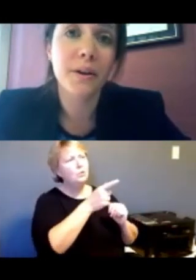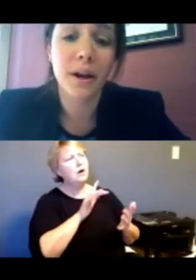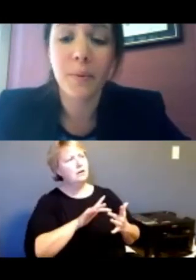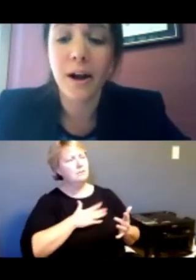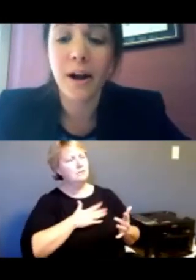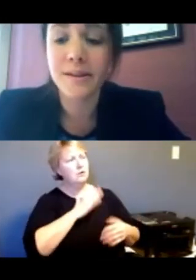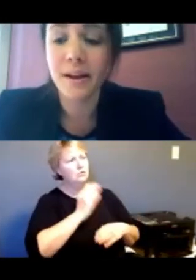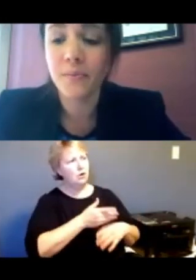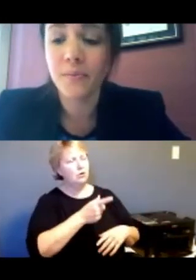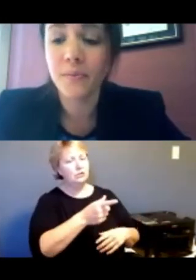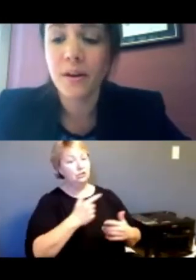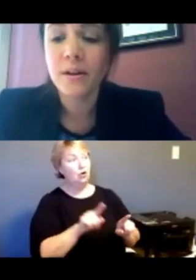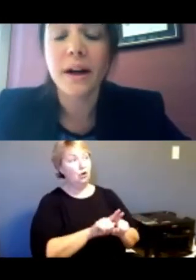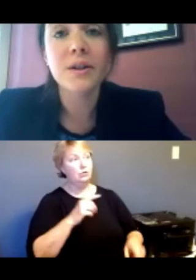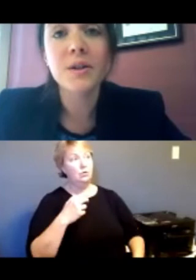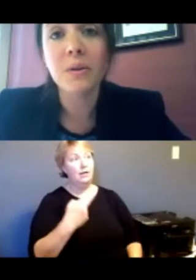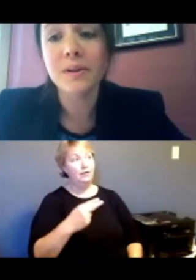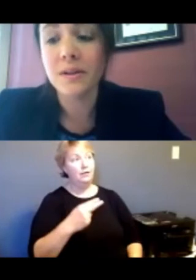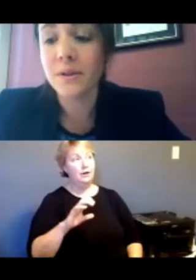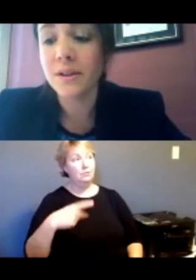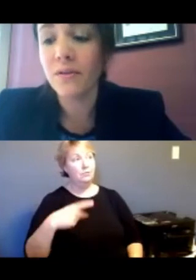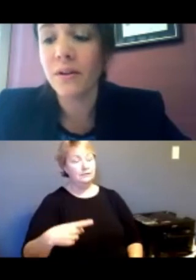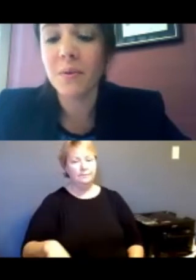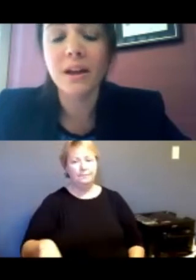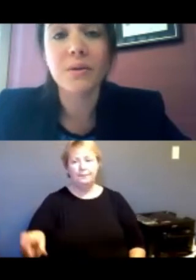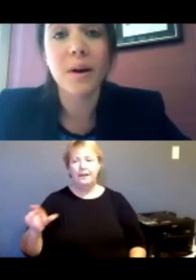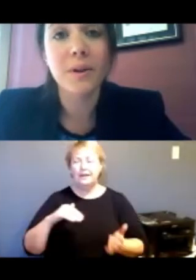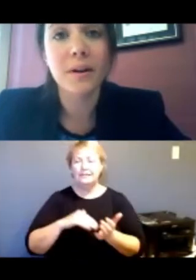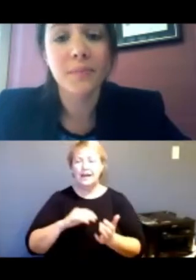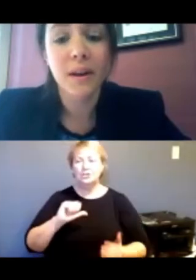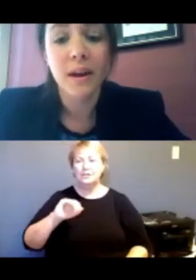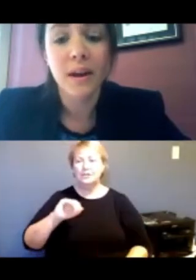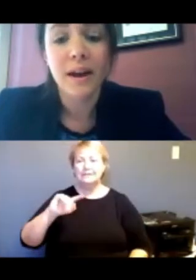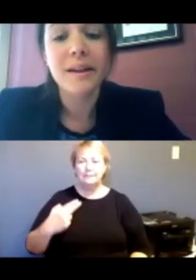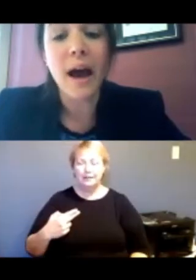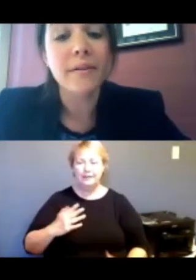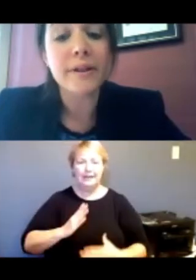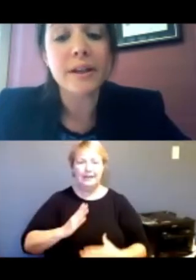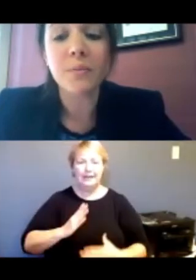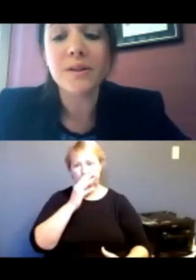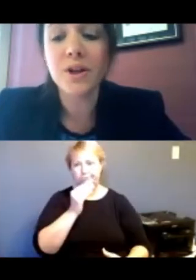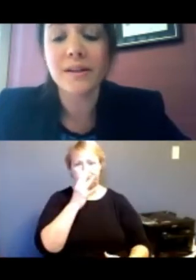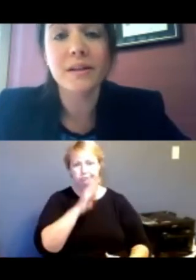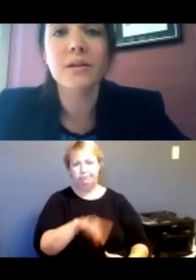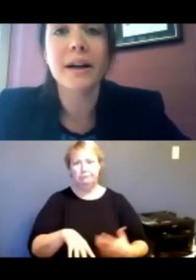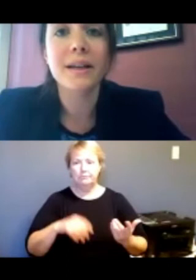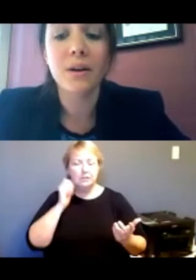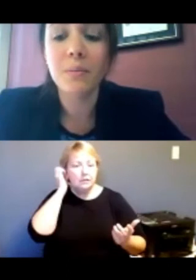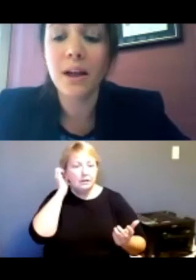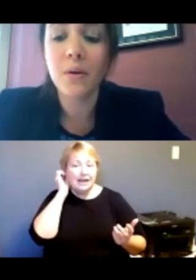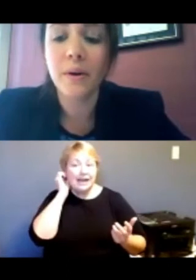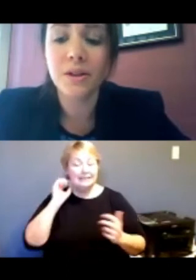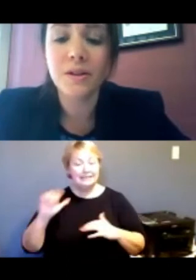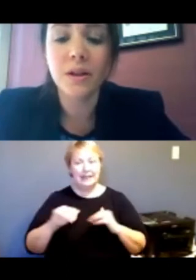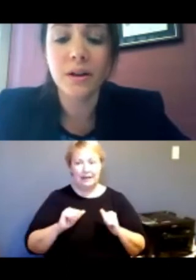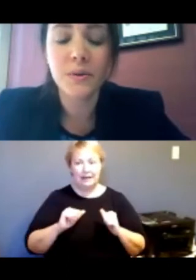their healthcare proxy. Dr. Smith was dismissive and ultimately interrupted her. As he left, he told Mrs. Jackson to direct any